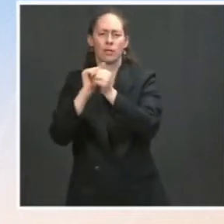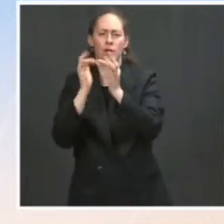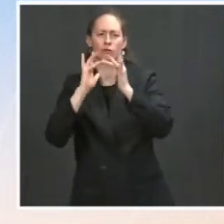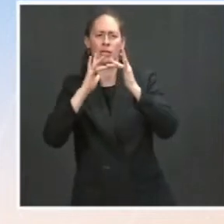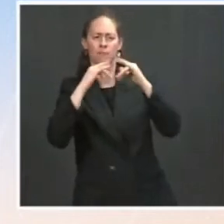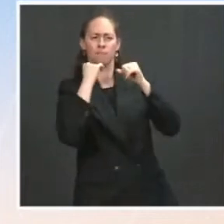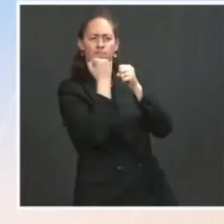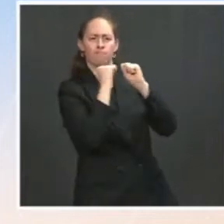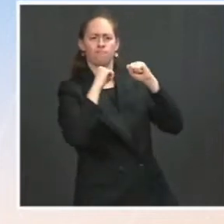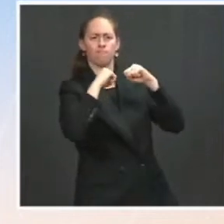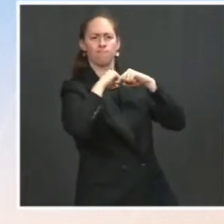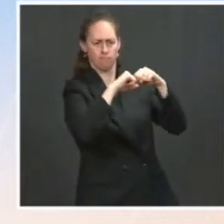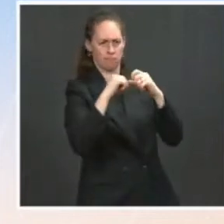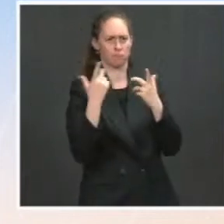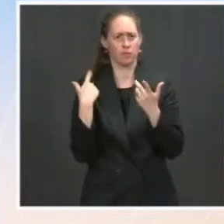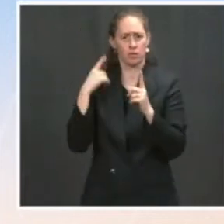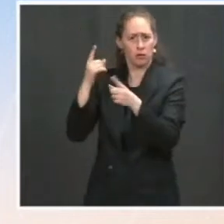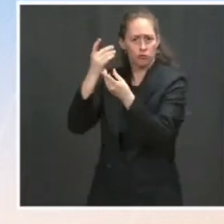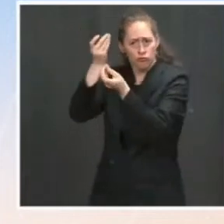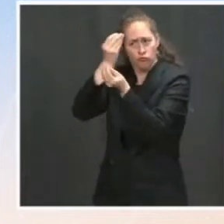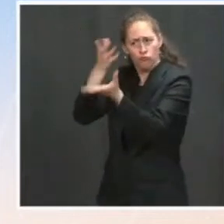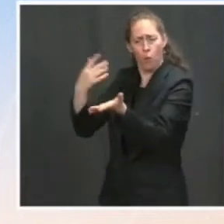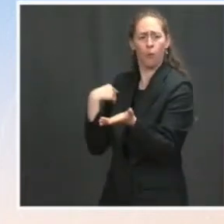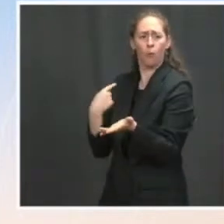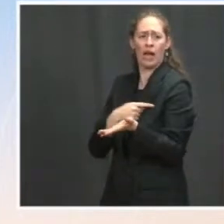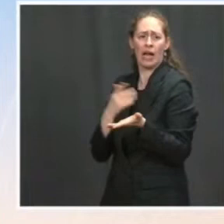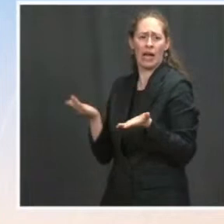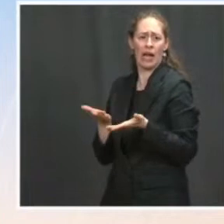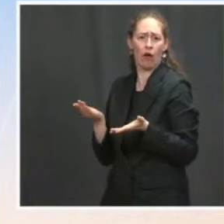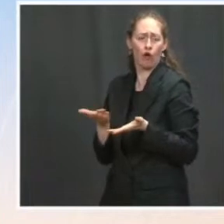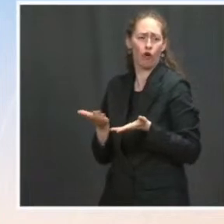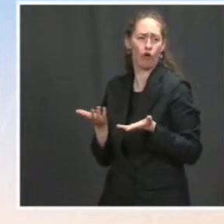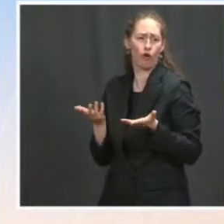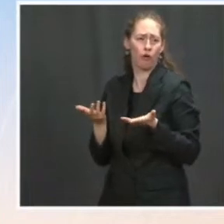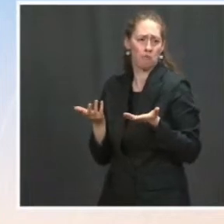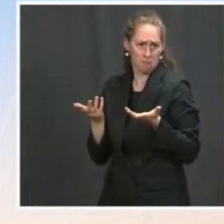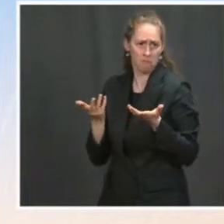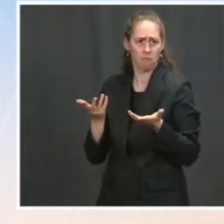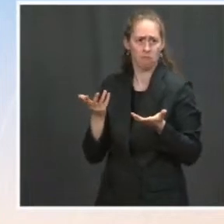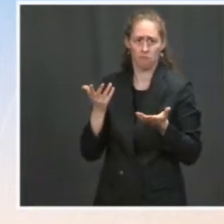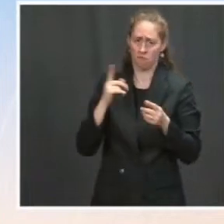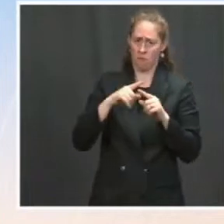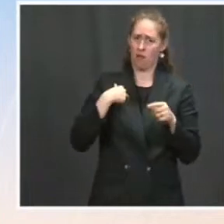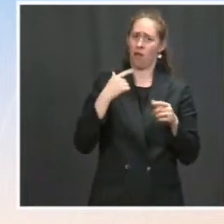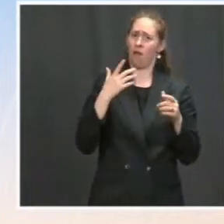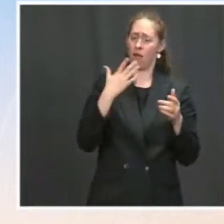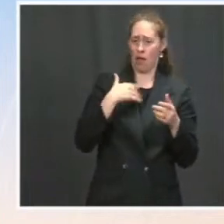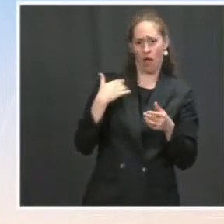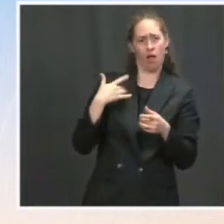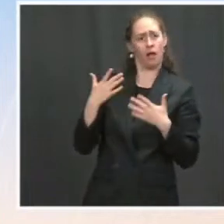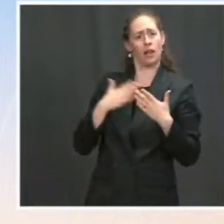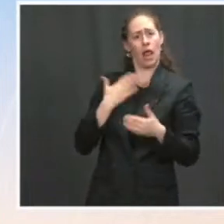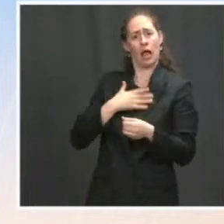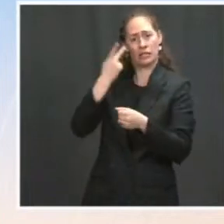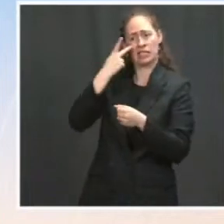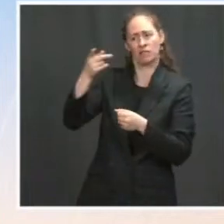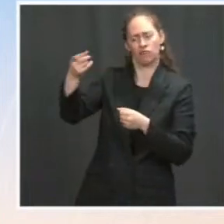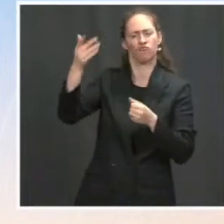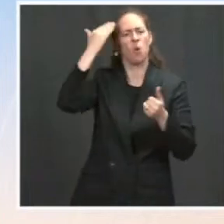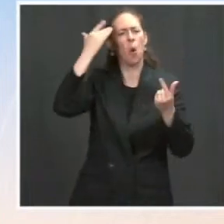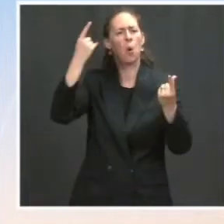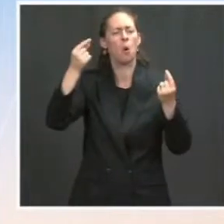but we're happy that they are confident in their ability to remediate the incident and rapidly recover to meet the needs